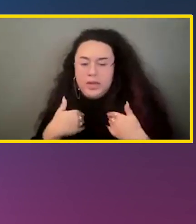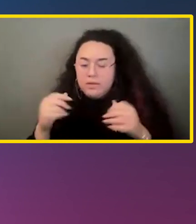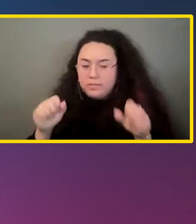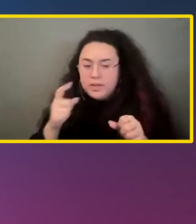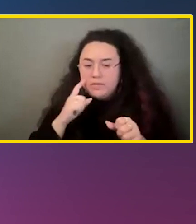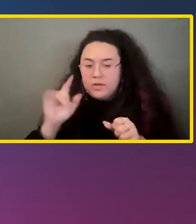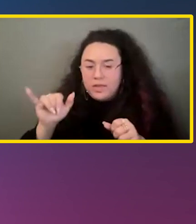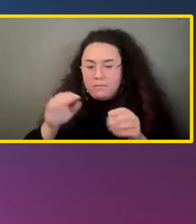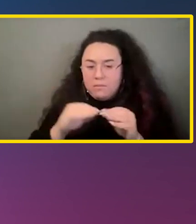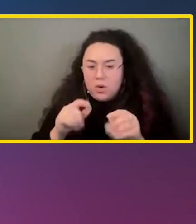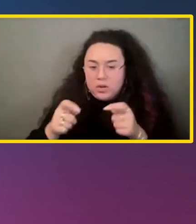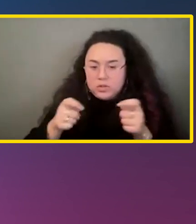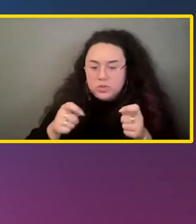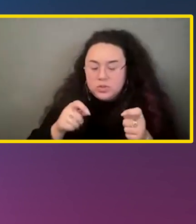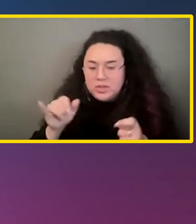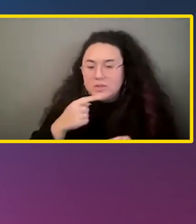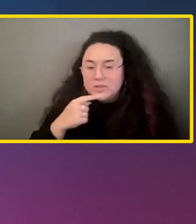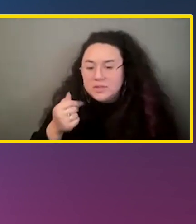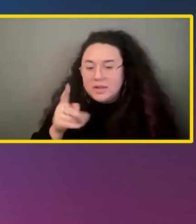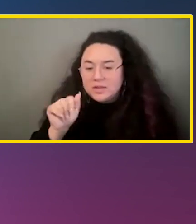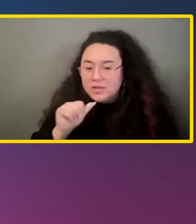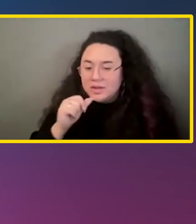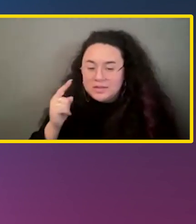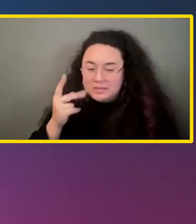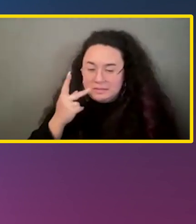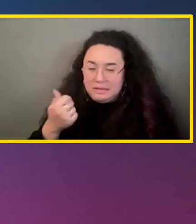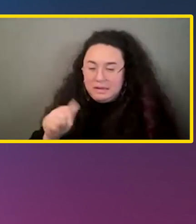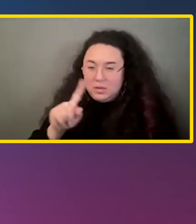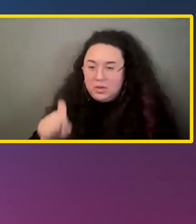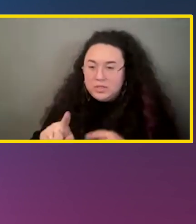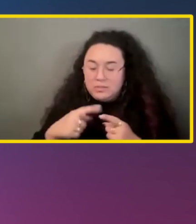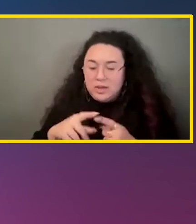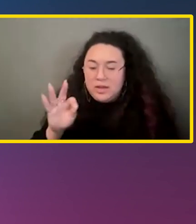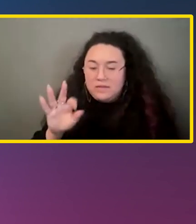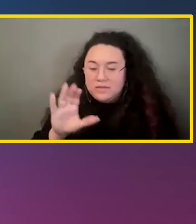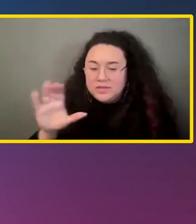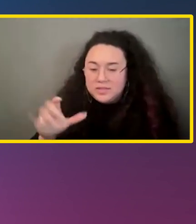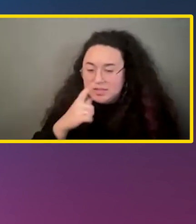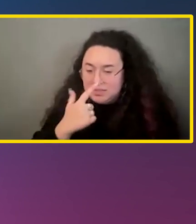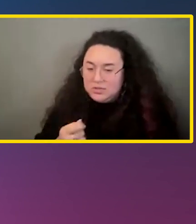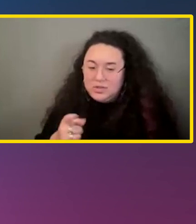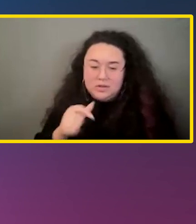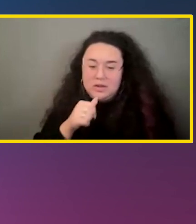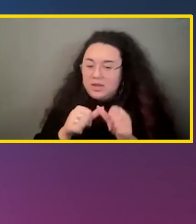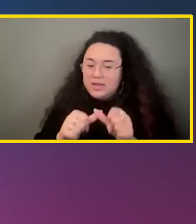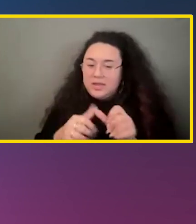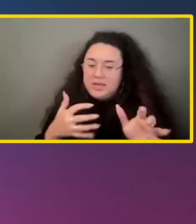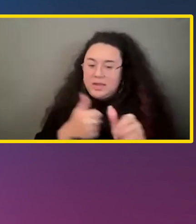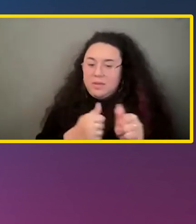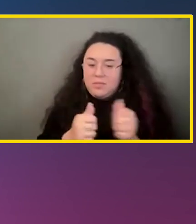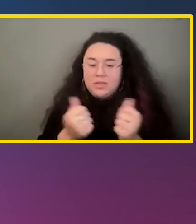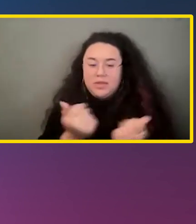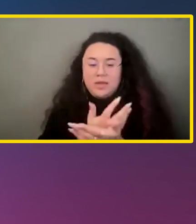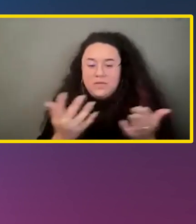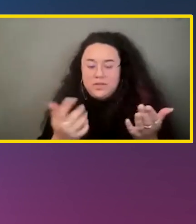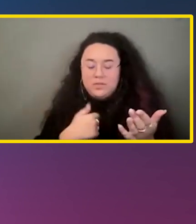you said, Angela, I didn't see someone's question about the FCC, but it is interesting because they haven't kept up with the times. And what always